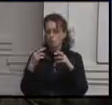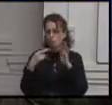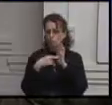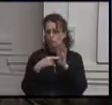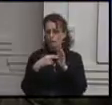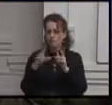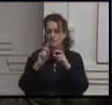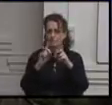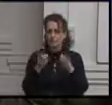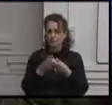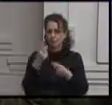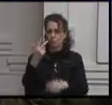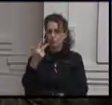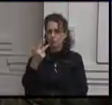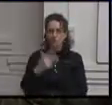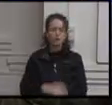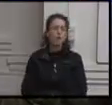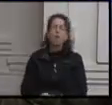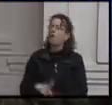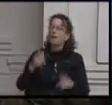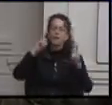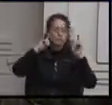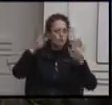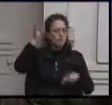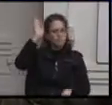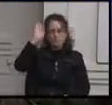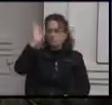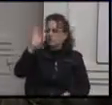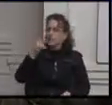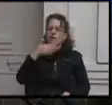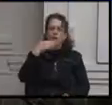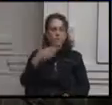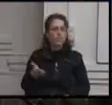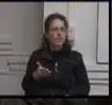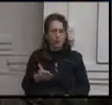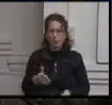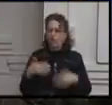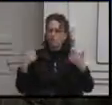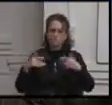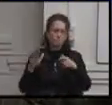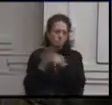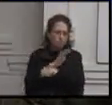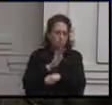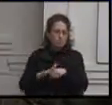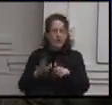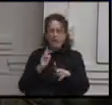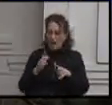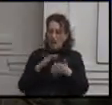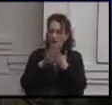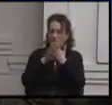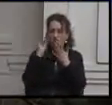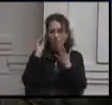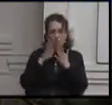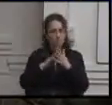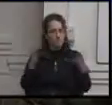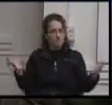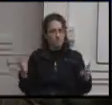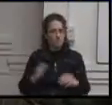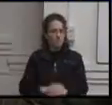I want to, again, thank you for the excellent presentation that you did. It really has been incredibly thorough and very enlightening to me.